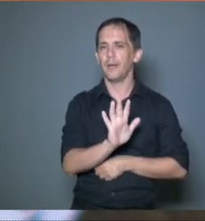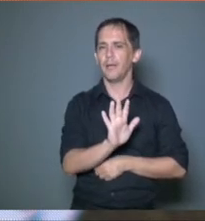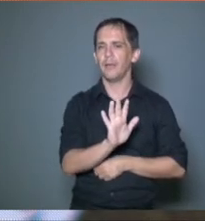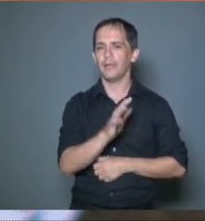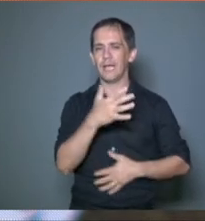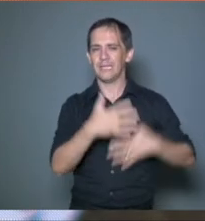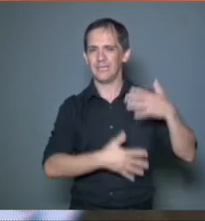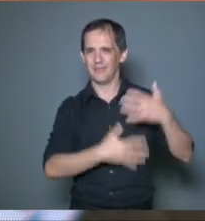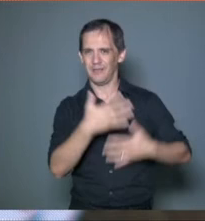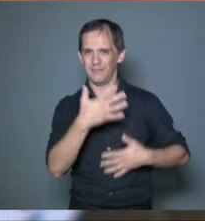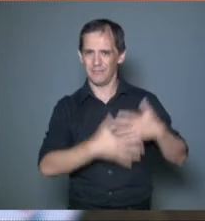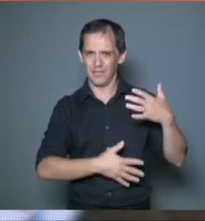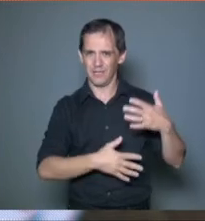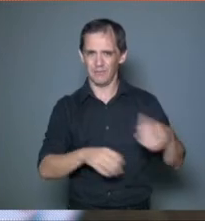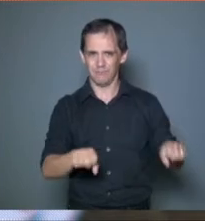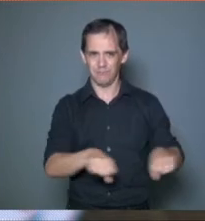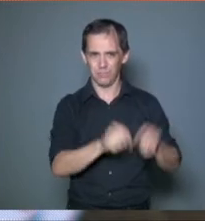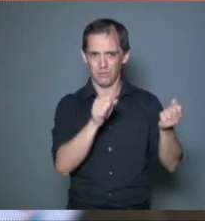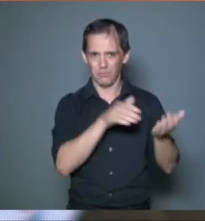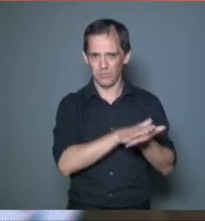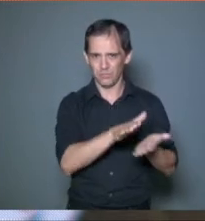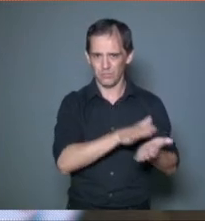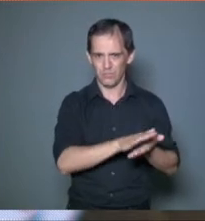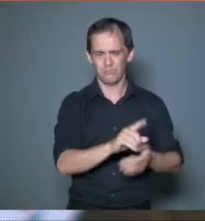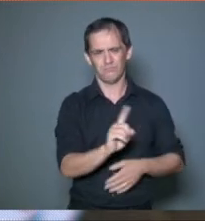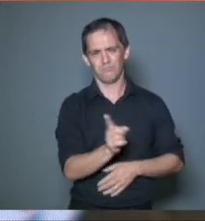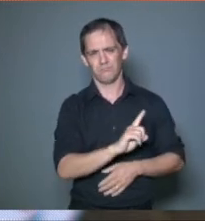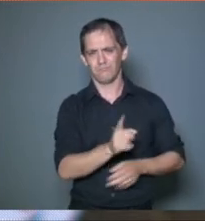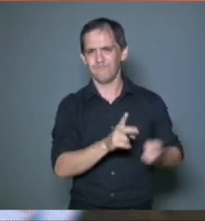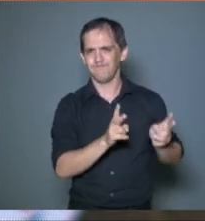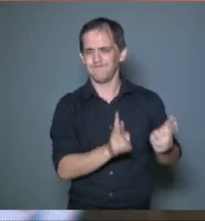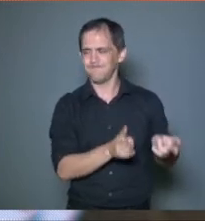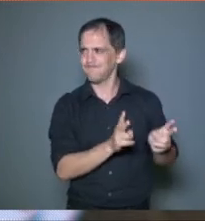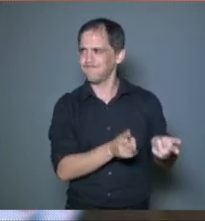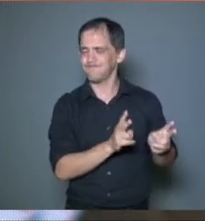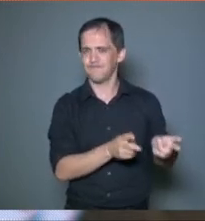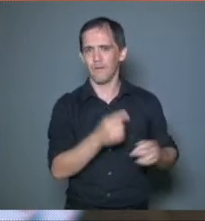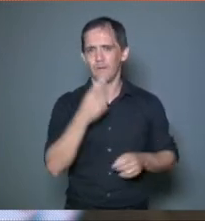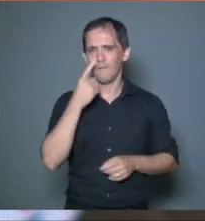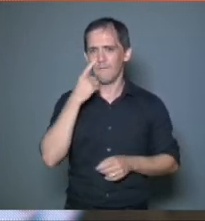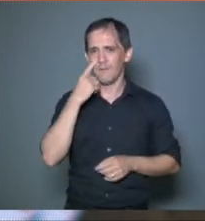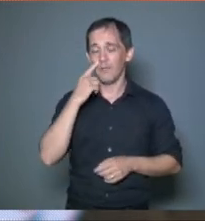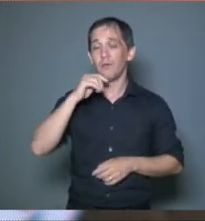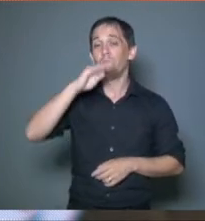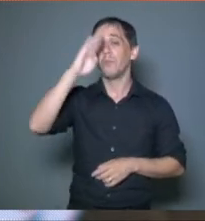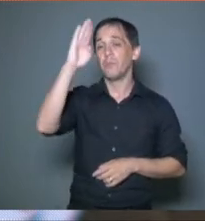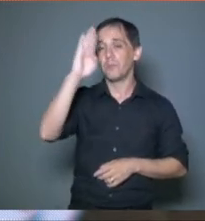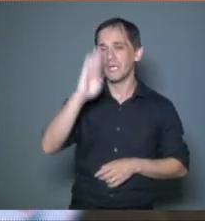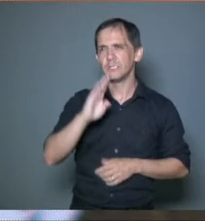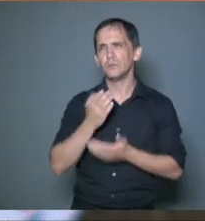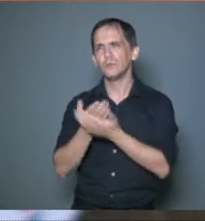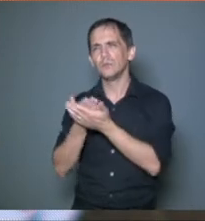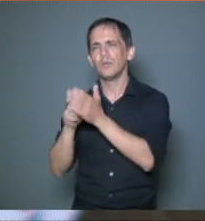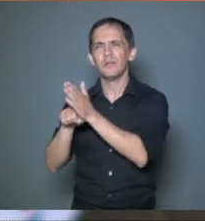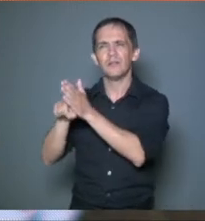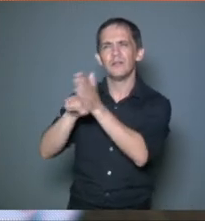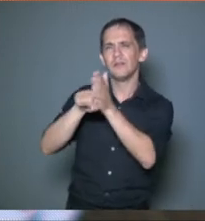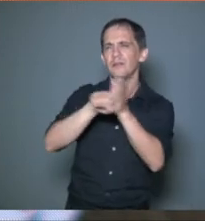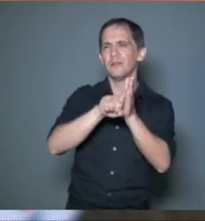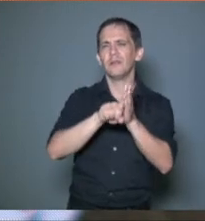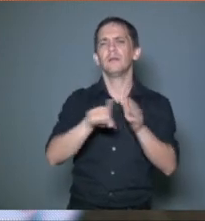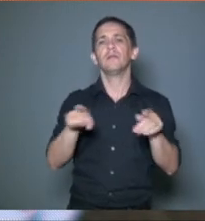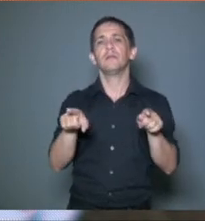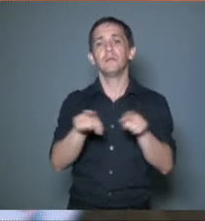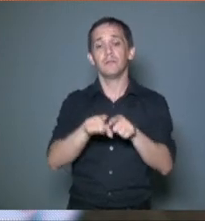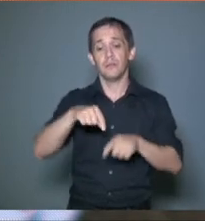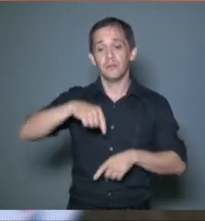20 to 25% without affecting yield, because in the past few years, we've been evolving our crops. But in